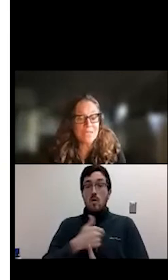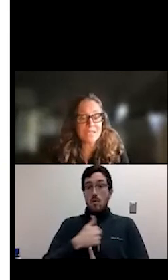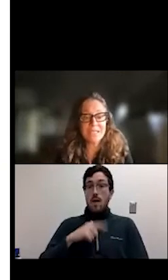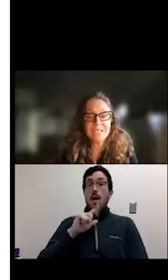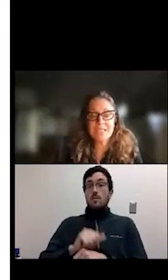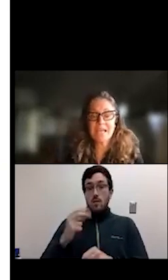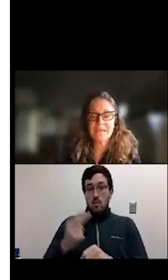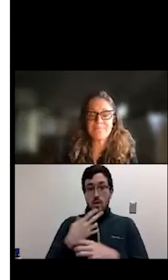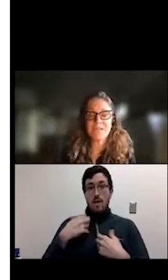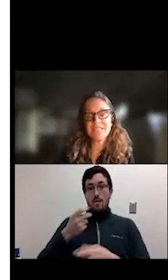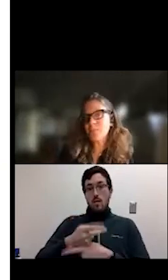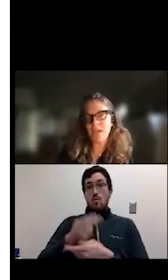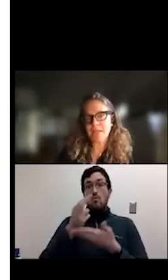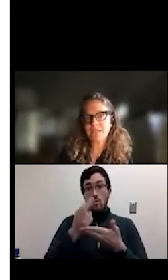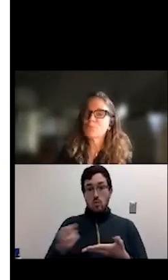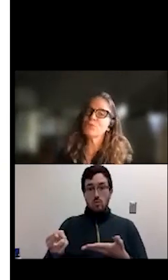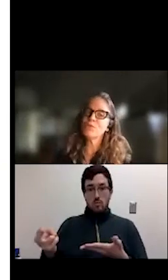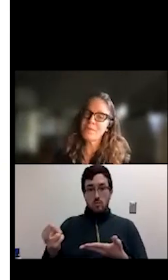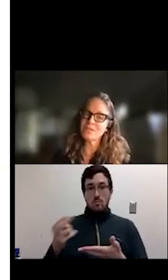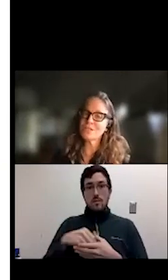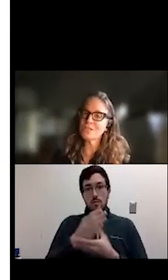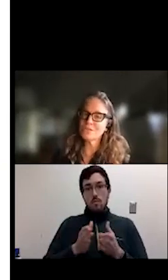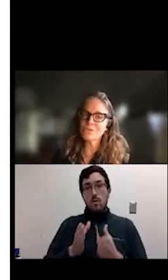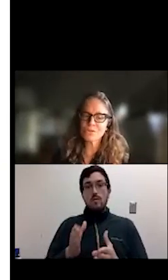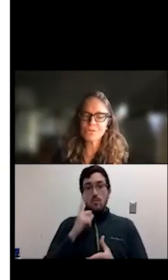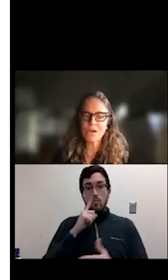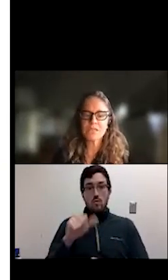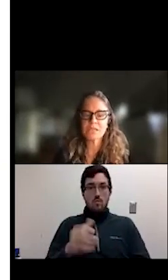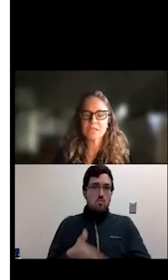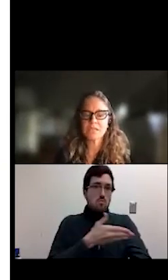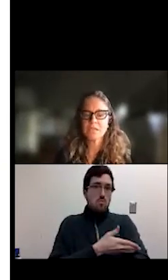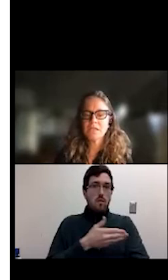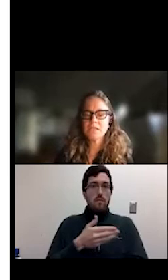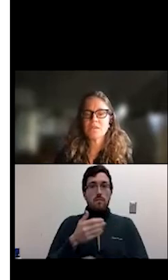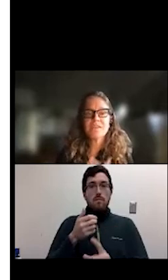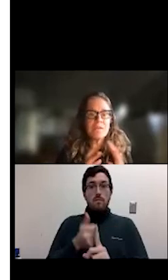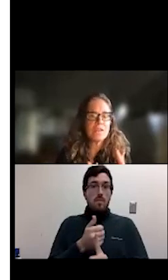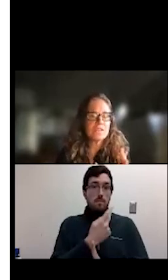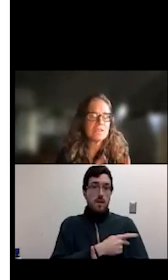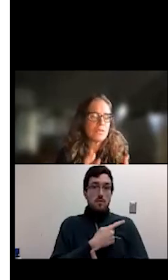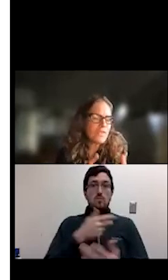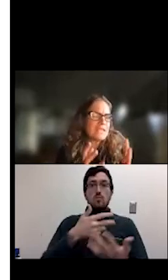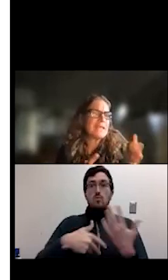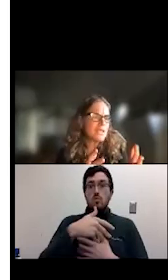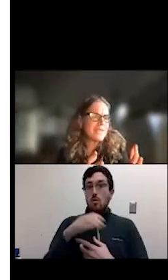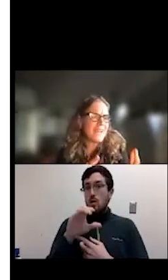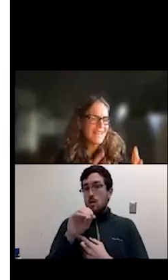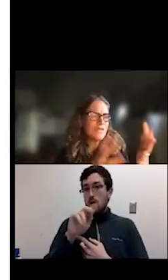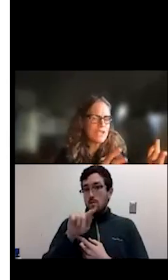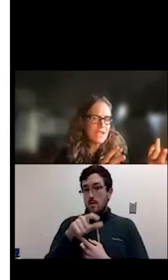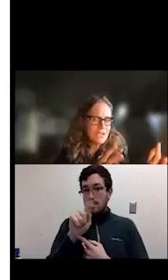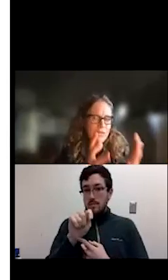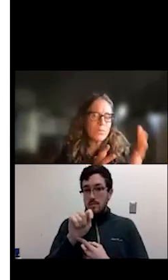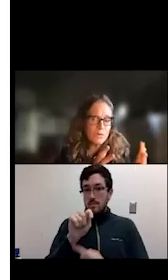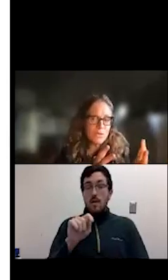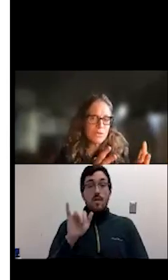healthcare resources in some way to improve the patient's social context. So this is sort of the assumption that